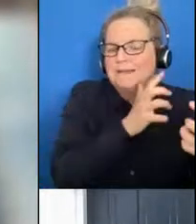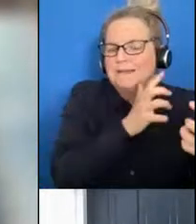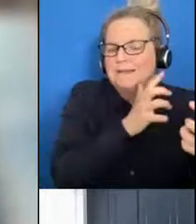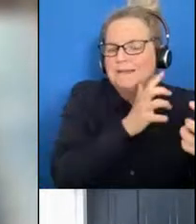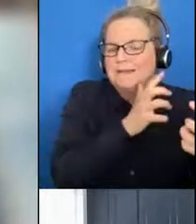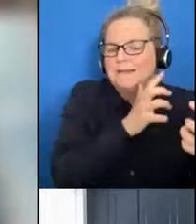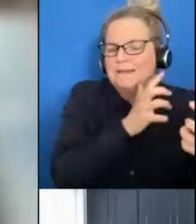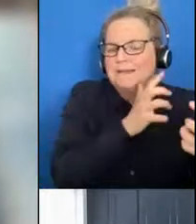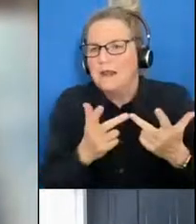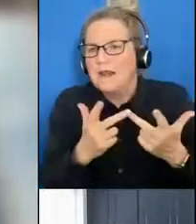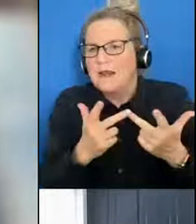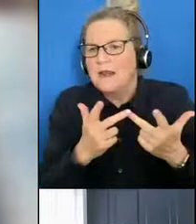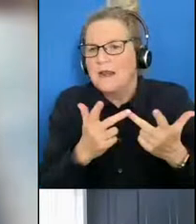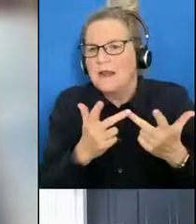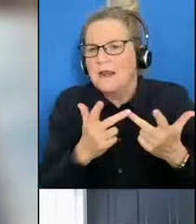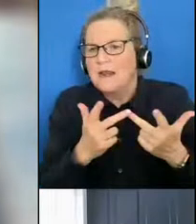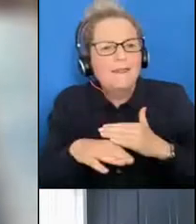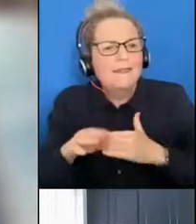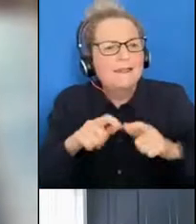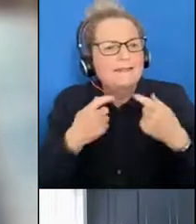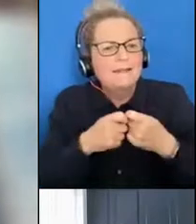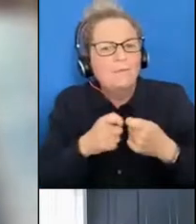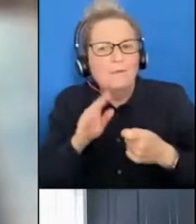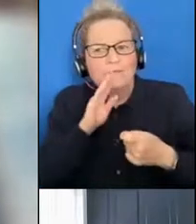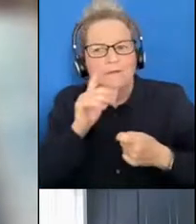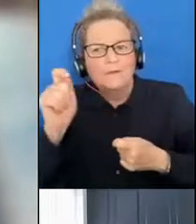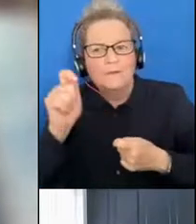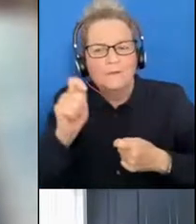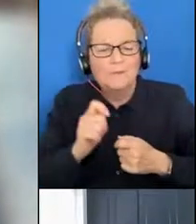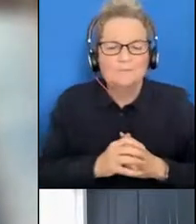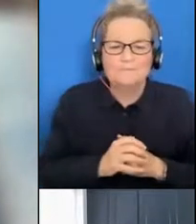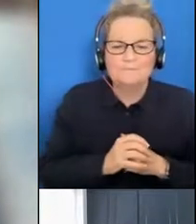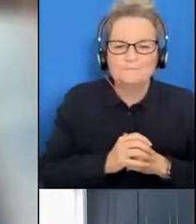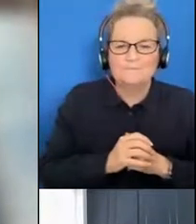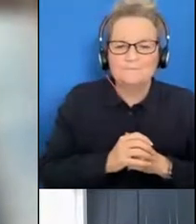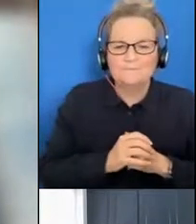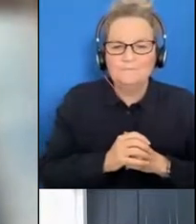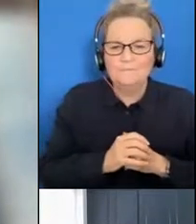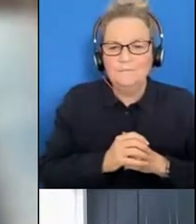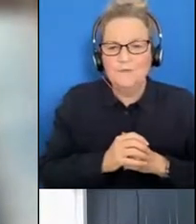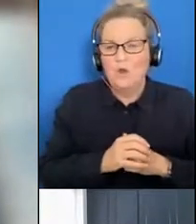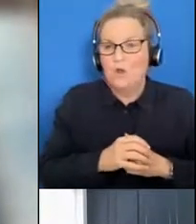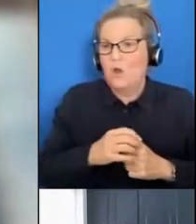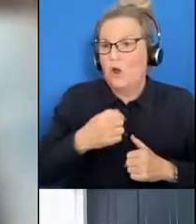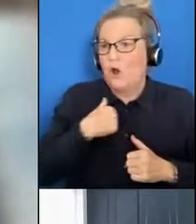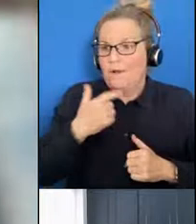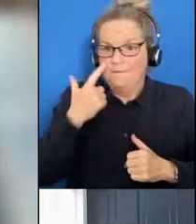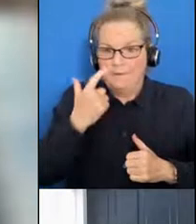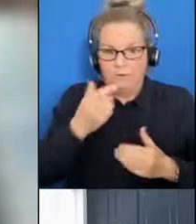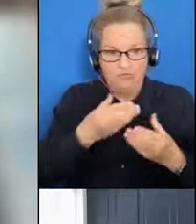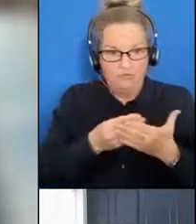of whom you'll hear from very shortly. I'm sure you will find, as I have done, that the resources are